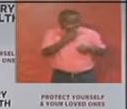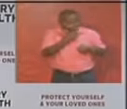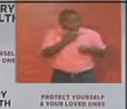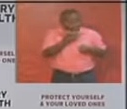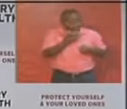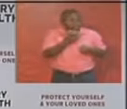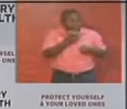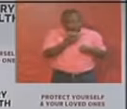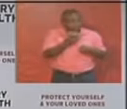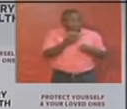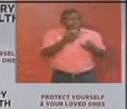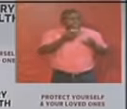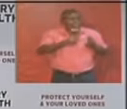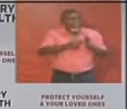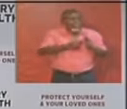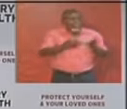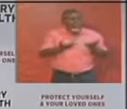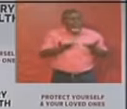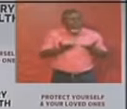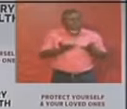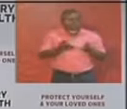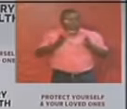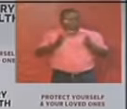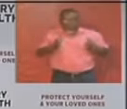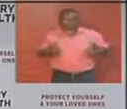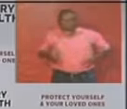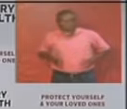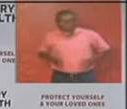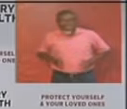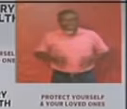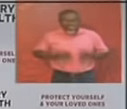actually building its immune system.